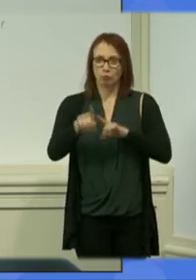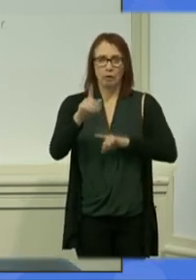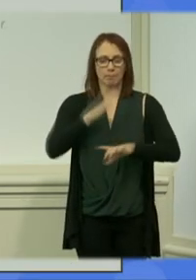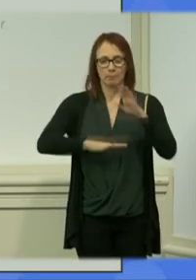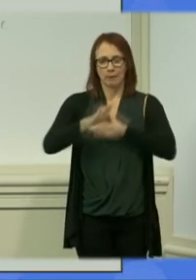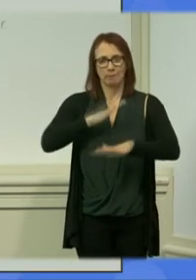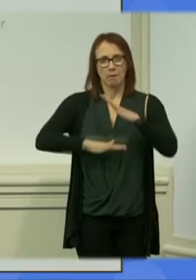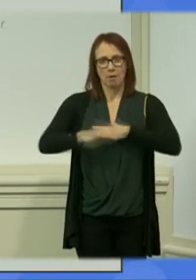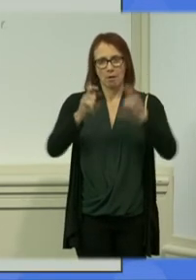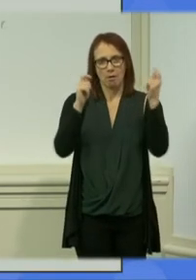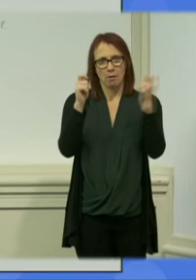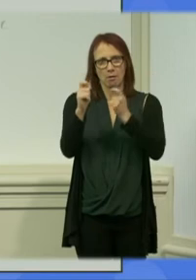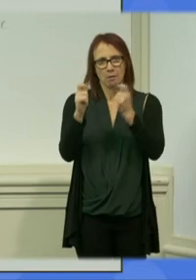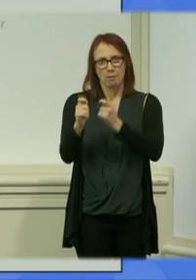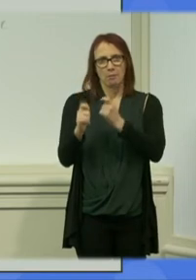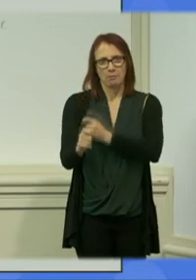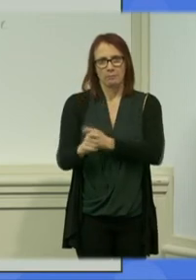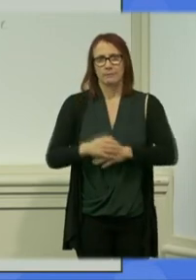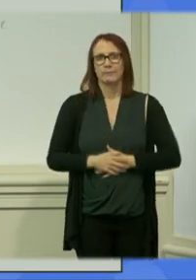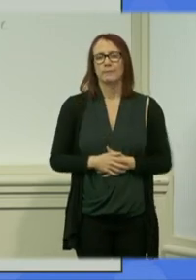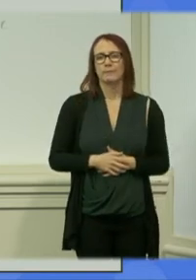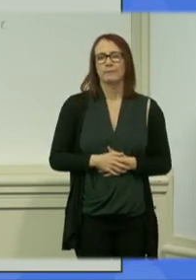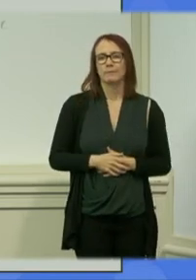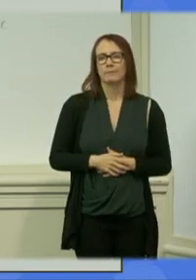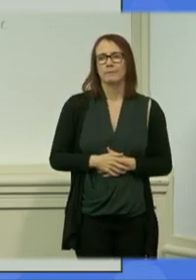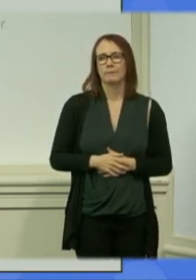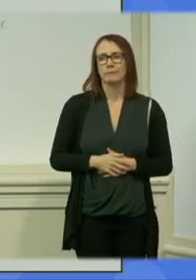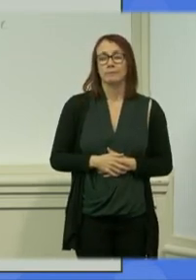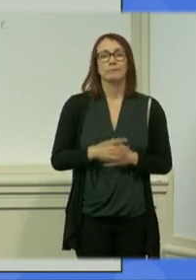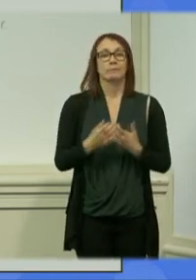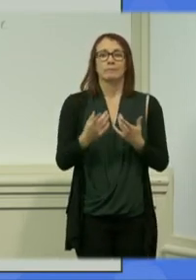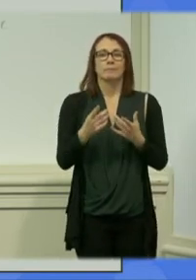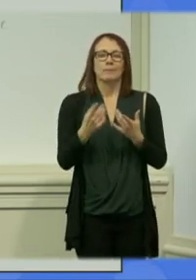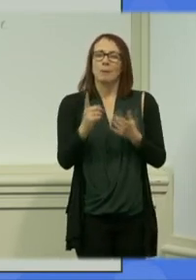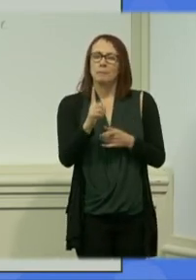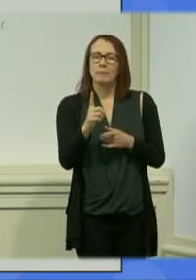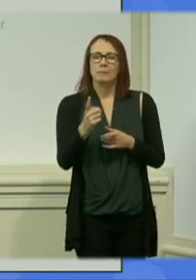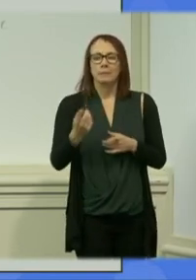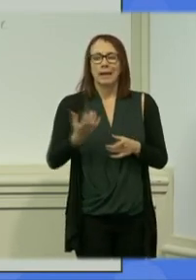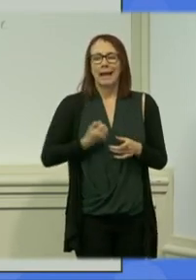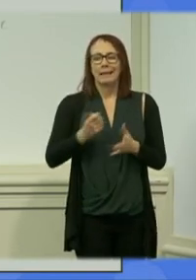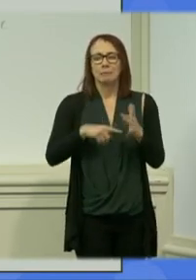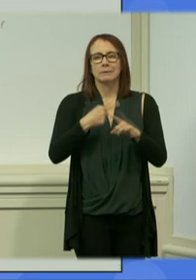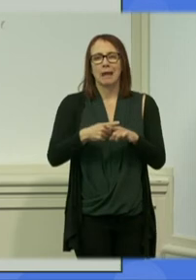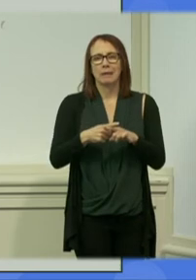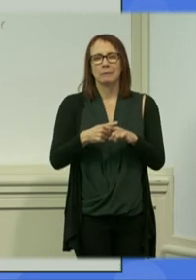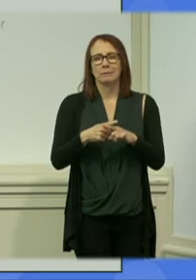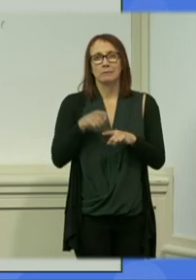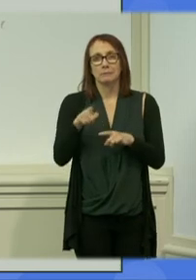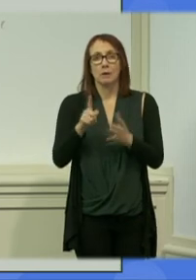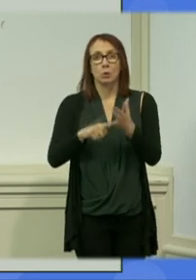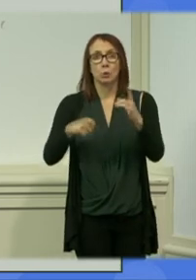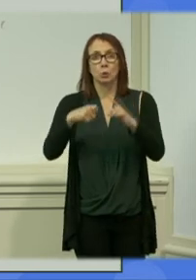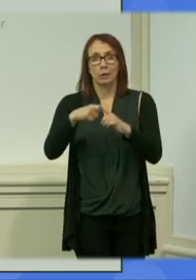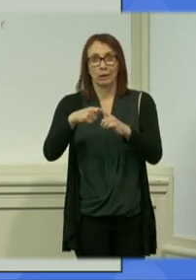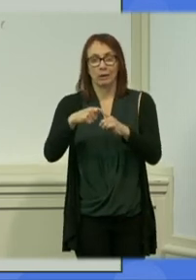got partially devolved taxes. So something like income tax, which I mentioned to you earlier, it's a UK tax. And over